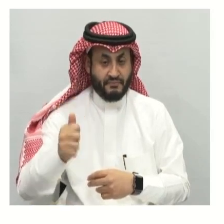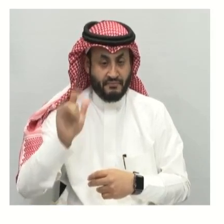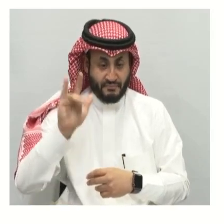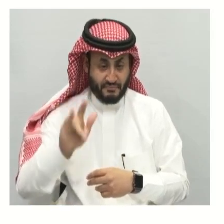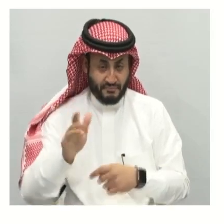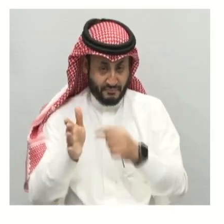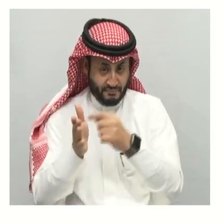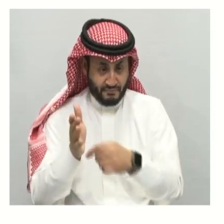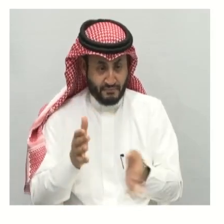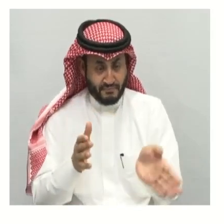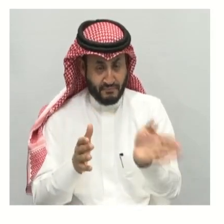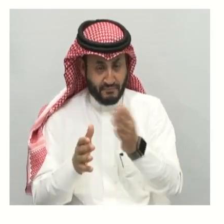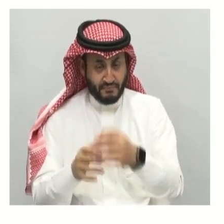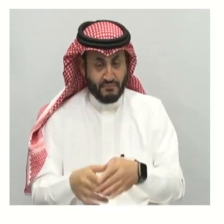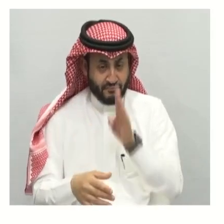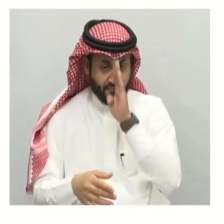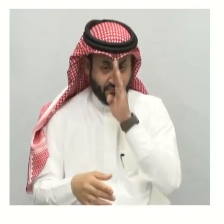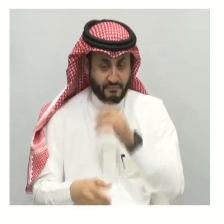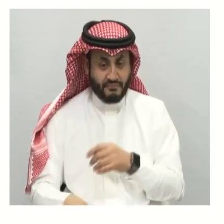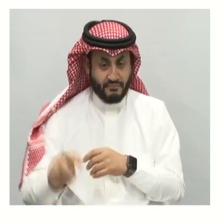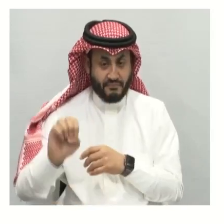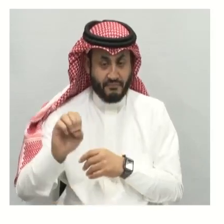Comma. Monday.